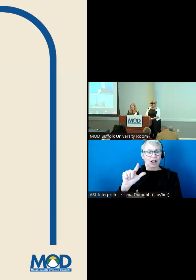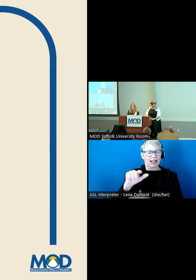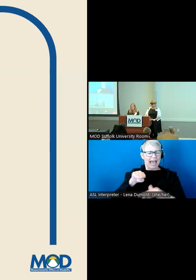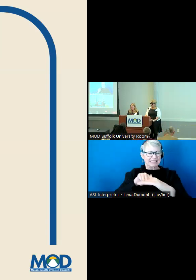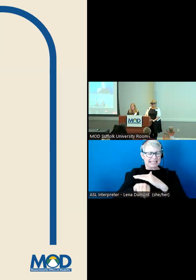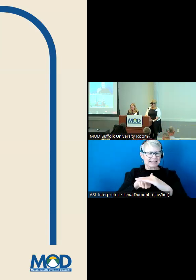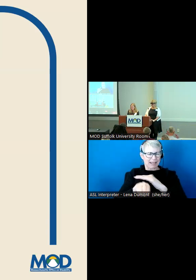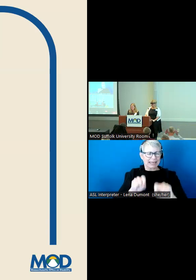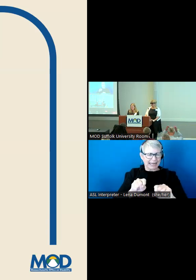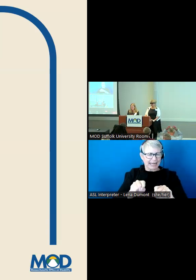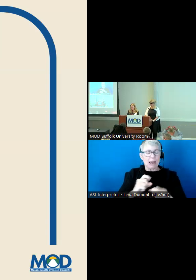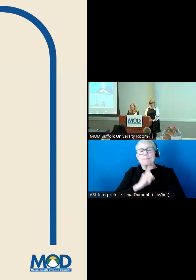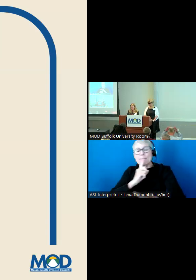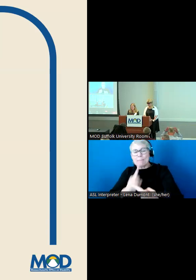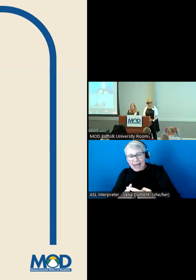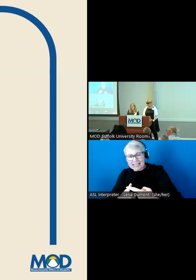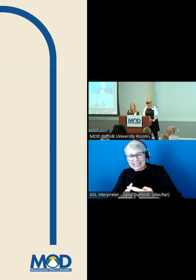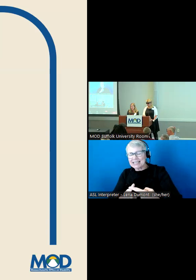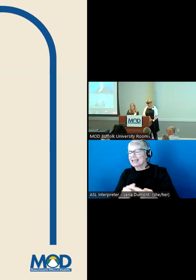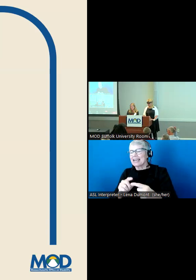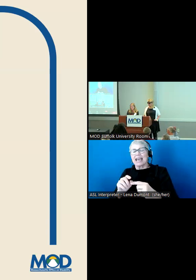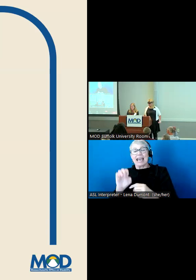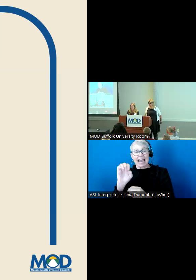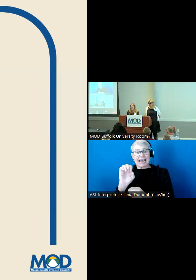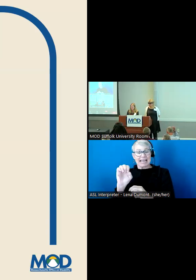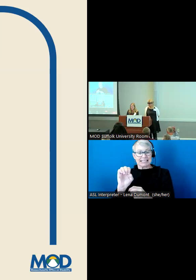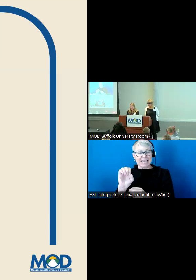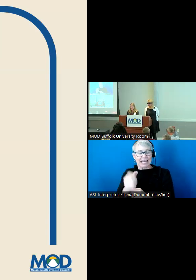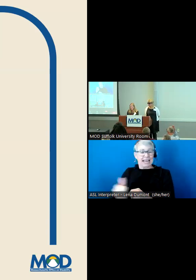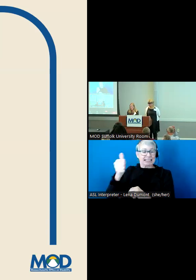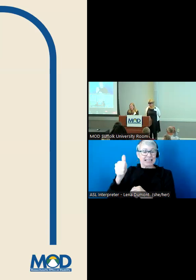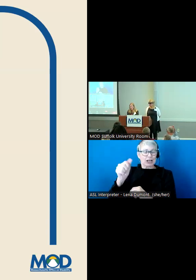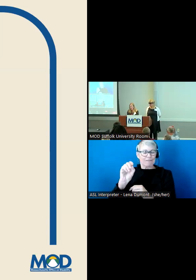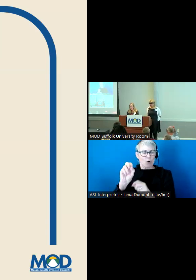which established the Digital Accessibility and Equity Governance Board.